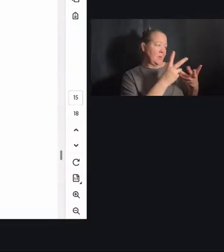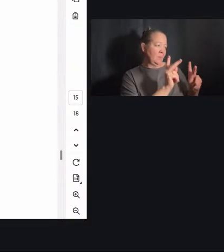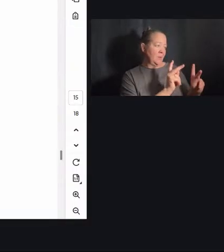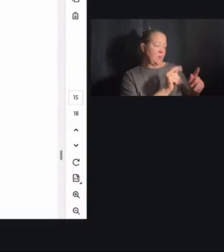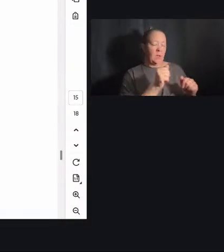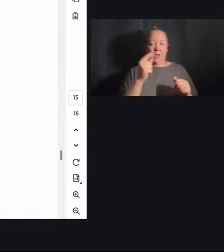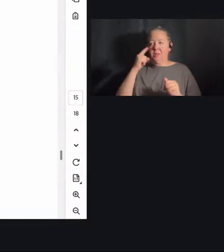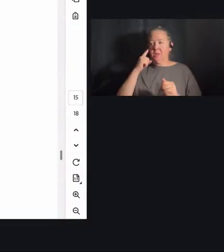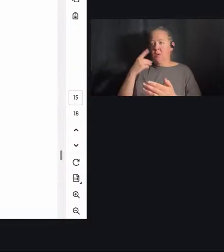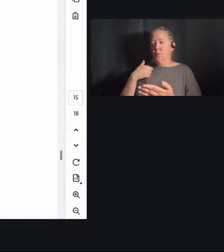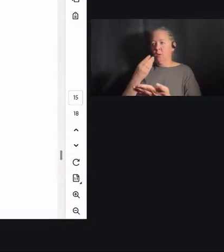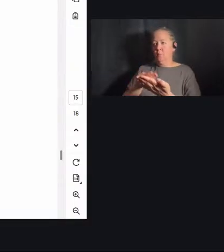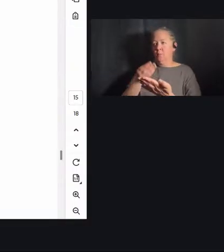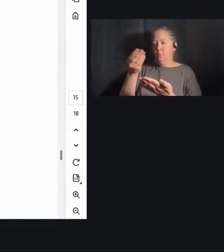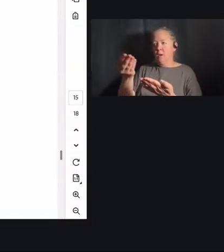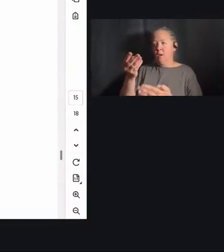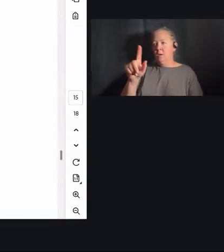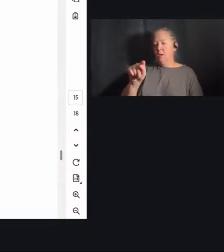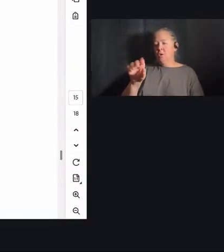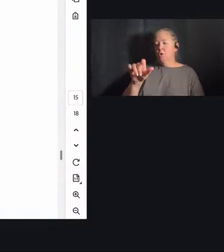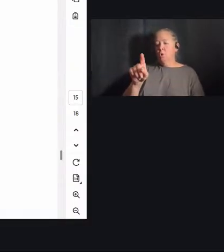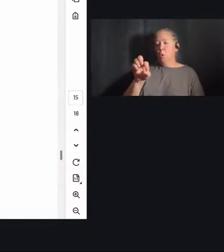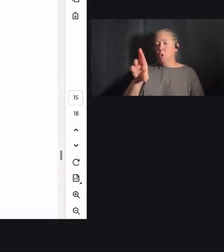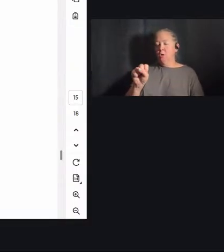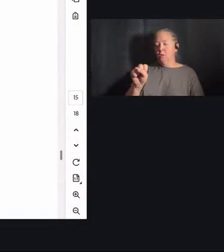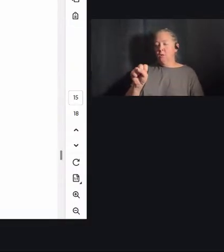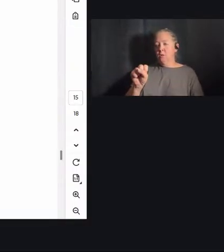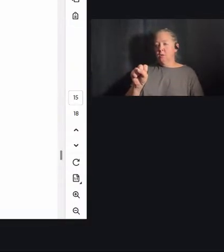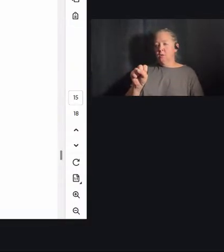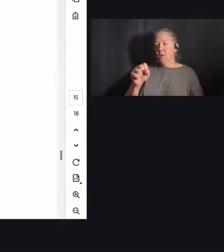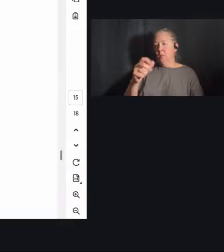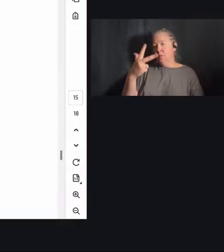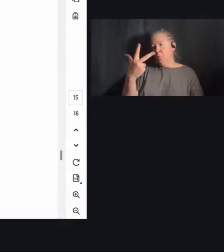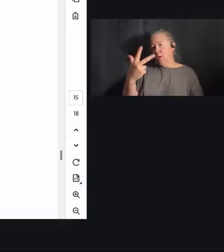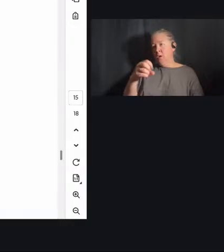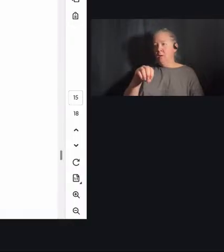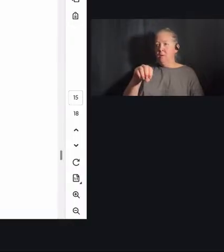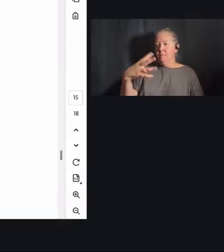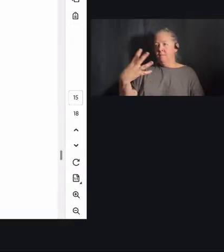toters 3 or 4 times in my 7-year tenure.